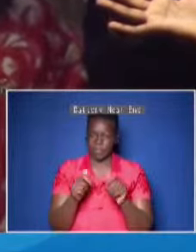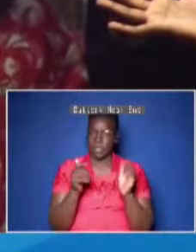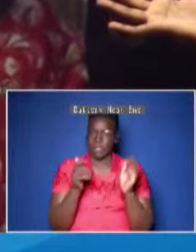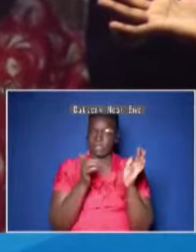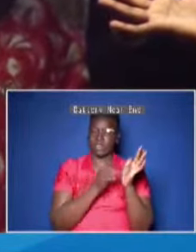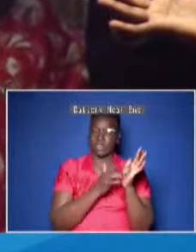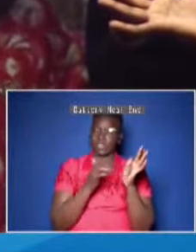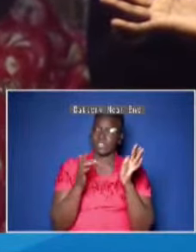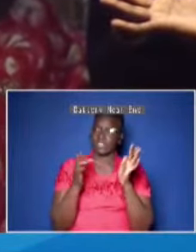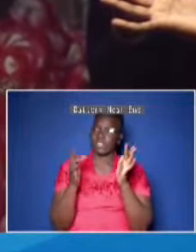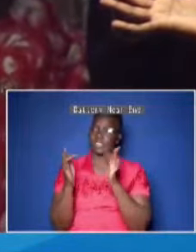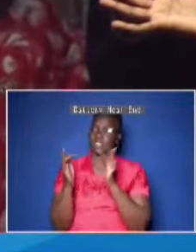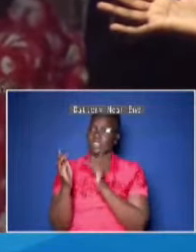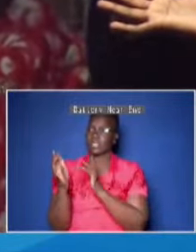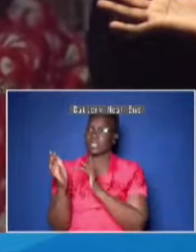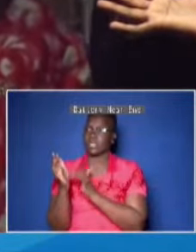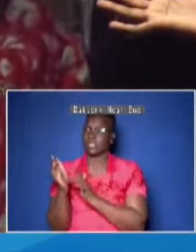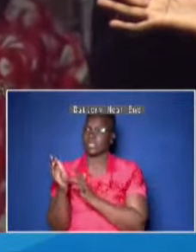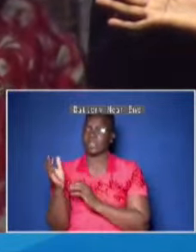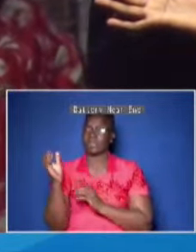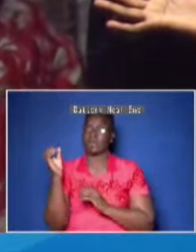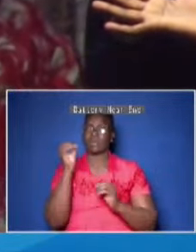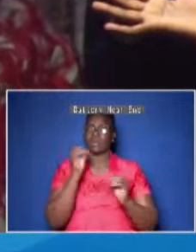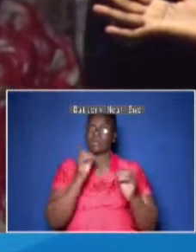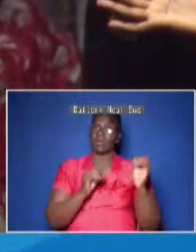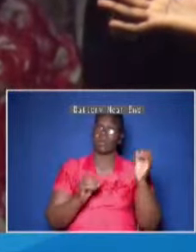Choir Oh